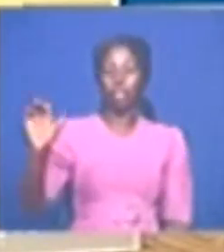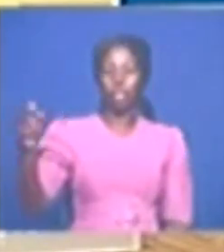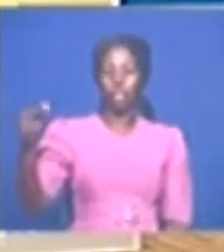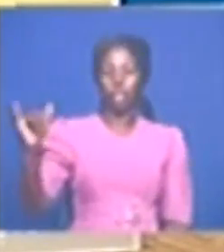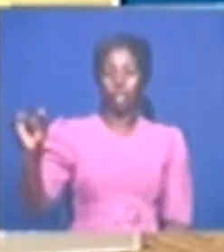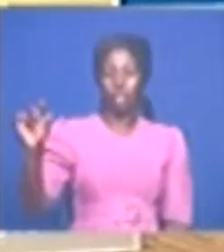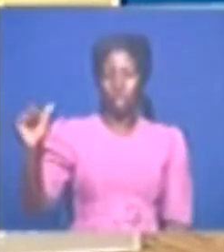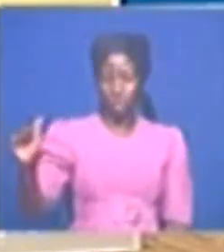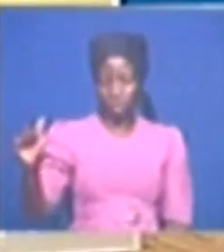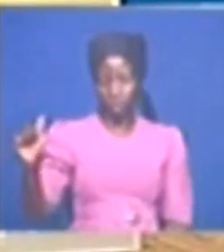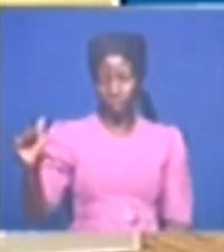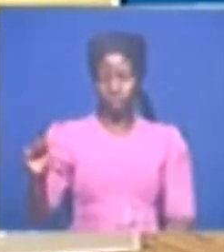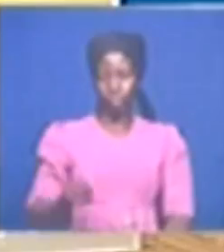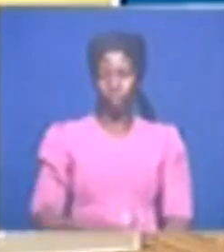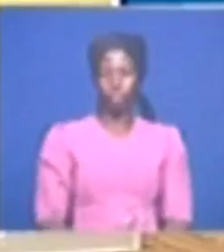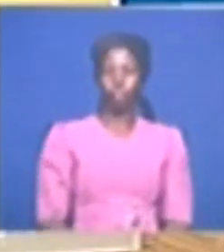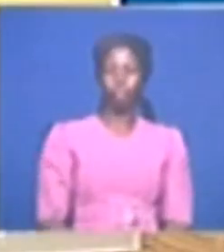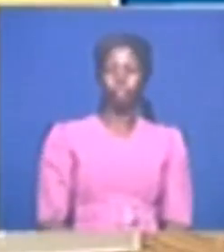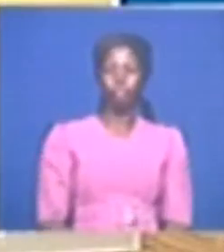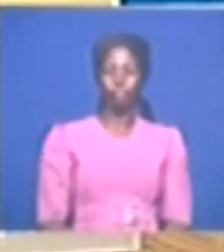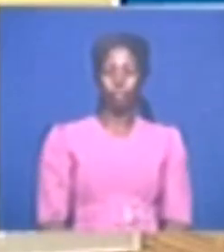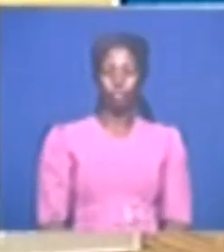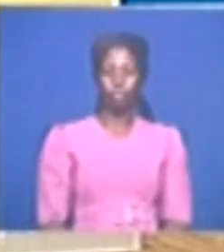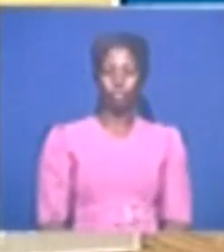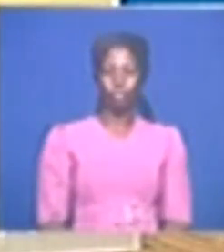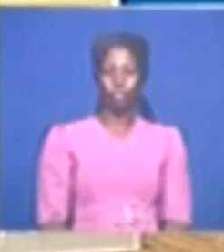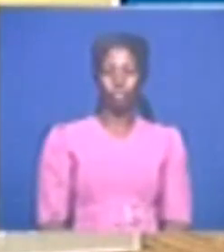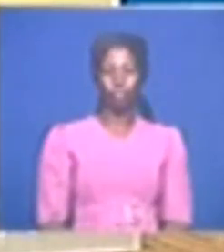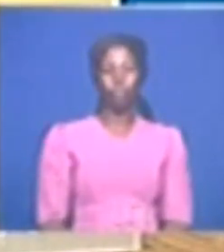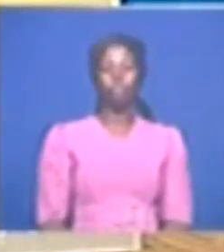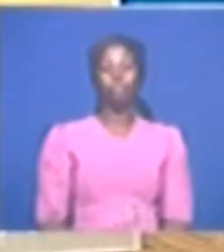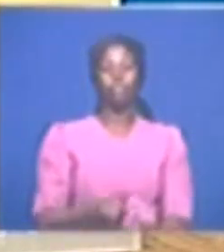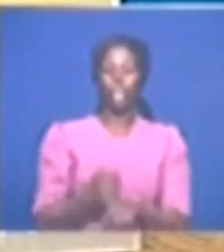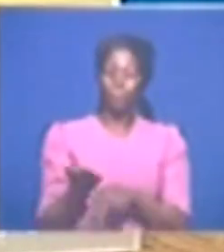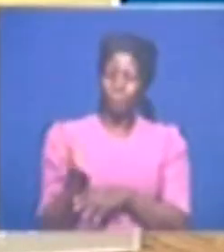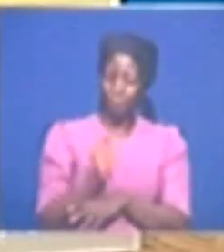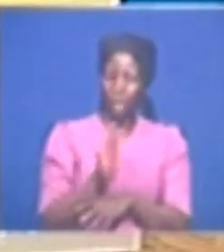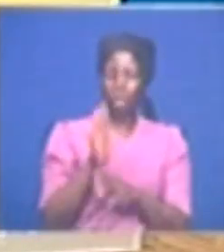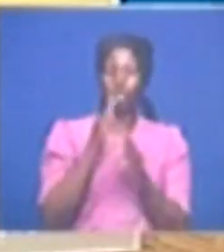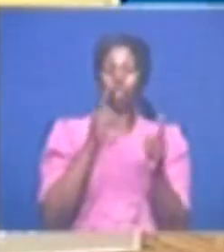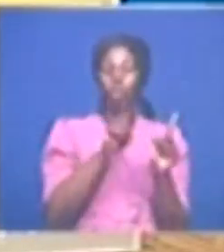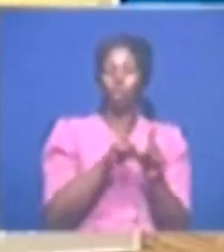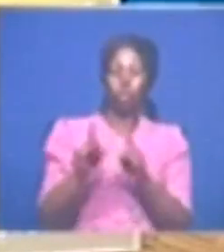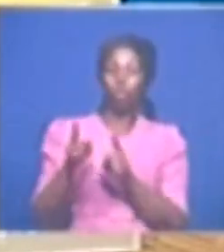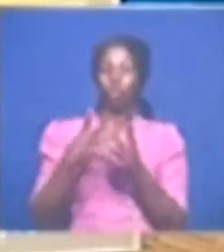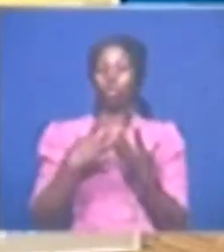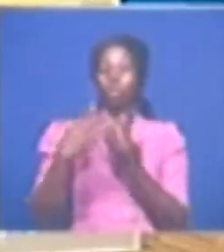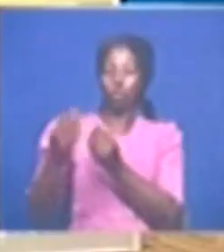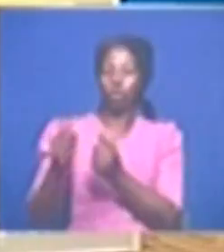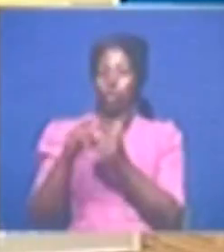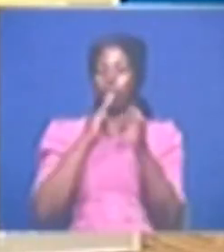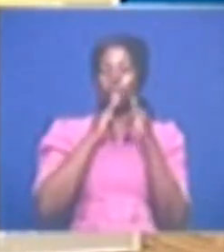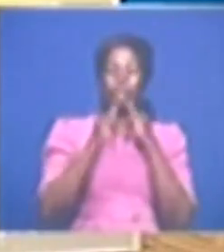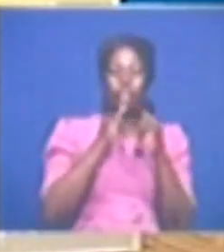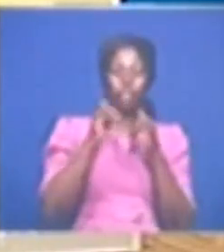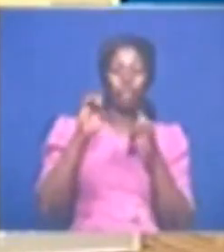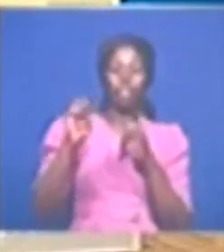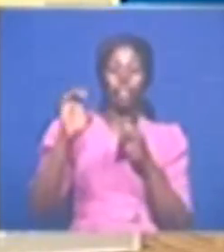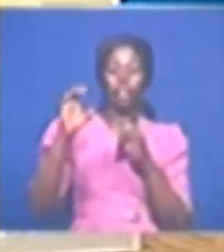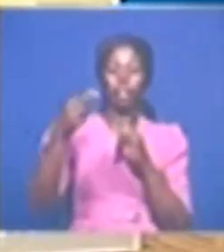to disband the Moi Girls Board of Management? When we come back, of course, we'll also be moving to our interactive segment, Eco Watch. And